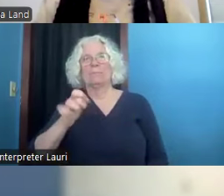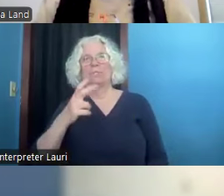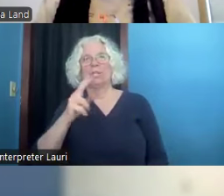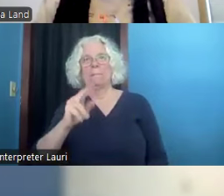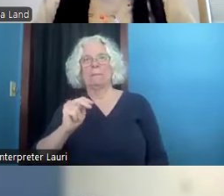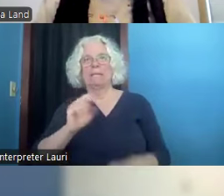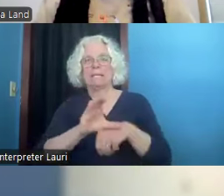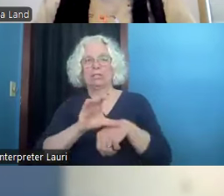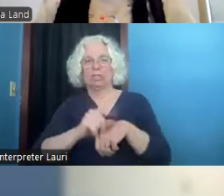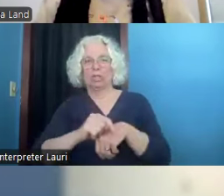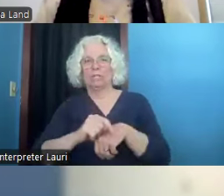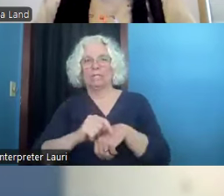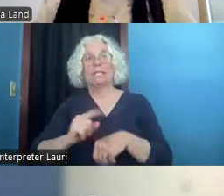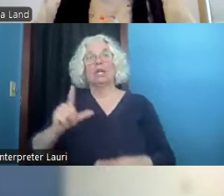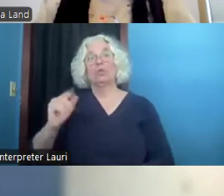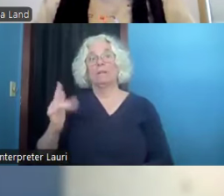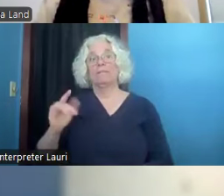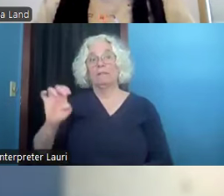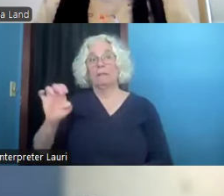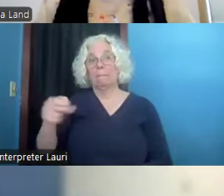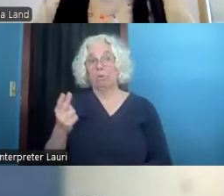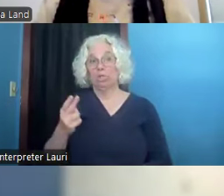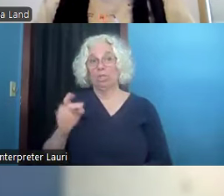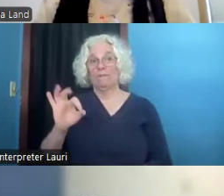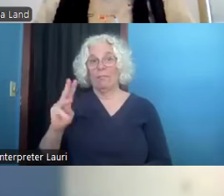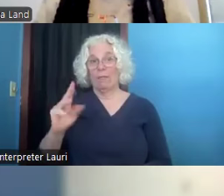and a 2015 Bush Fellow as well.